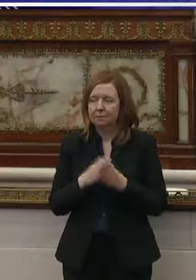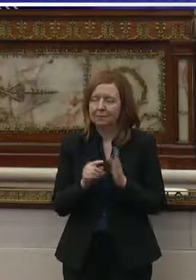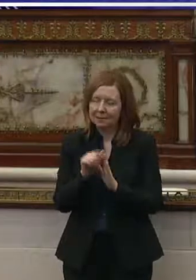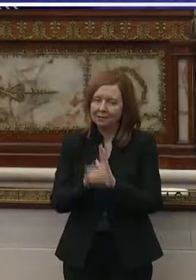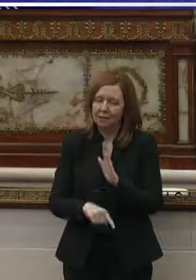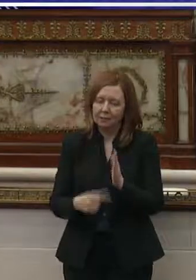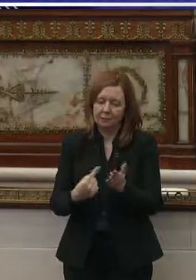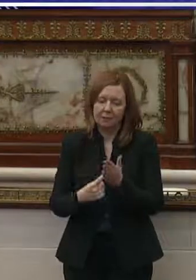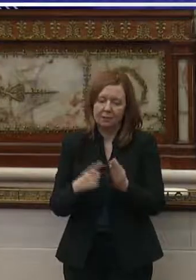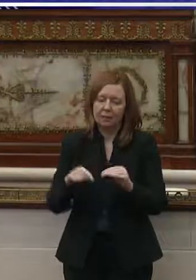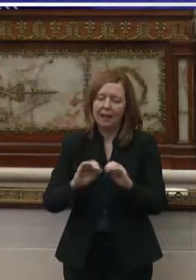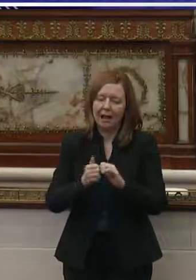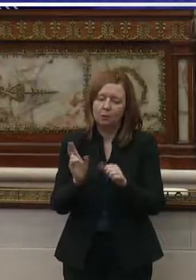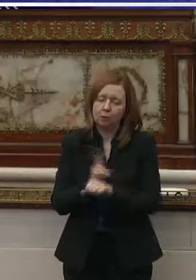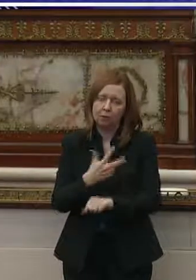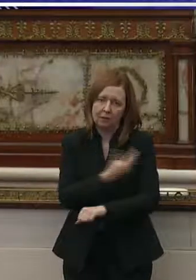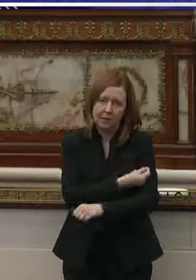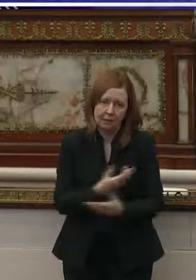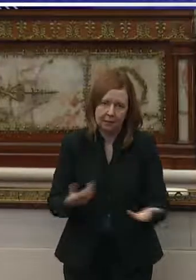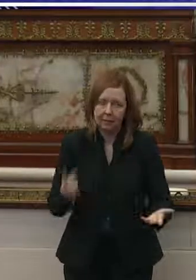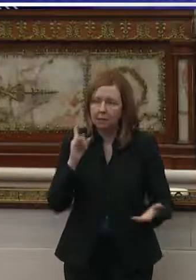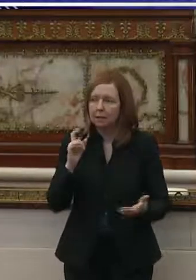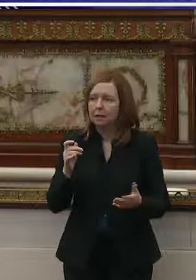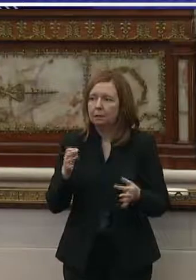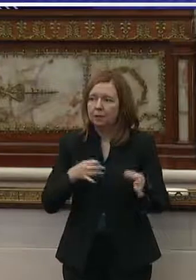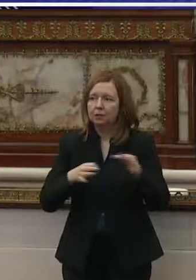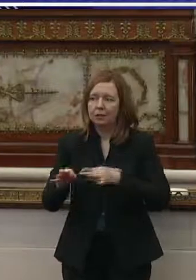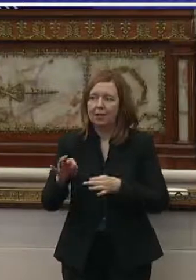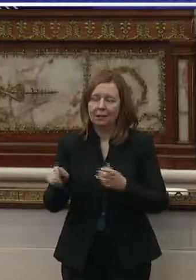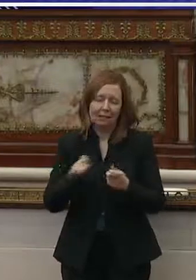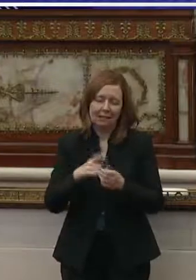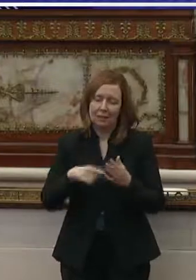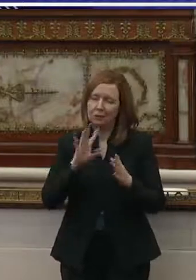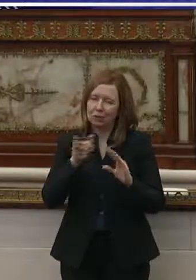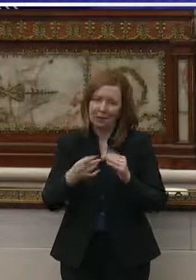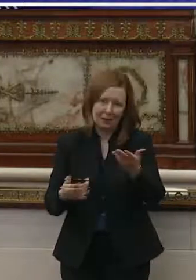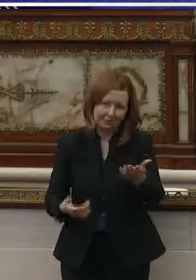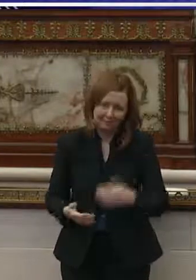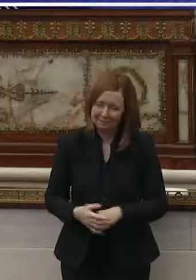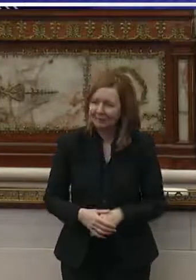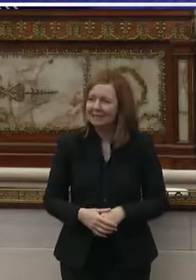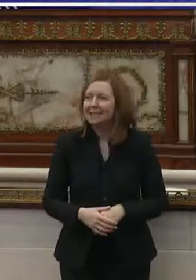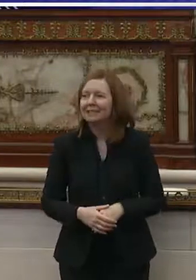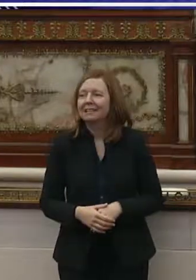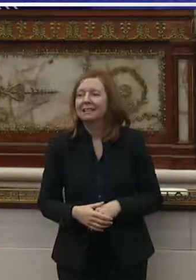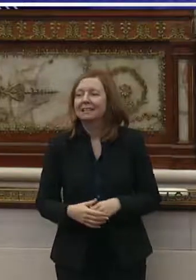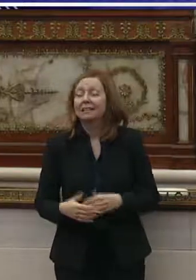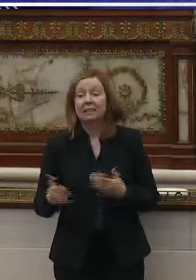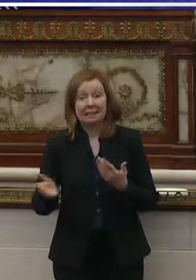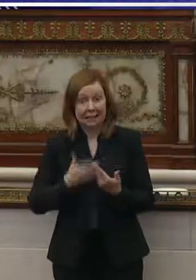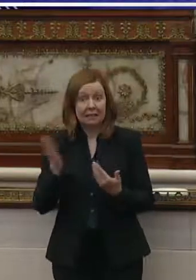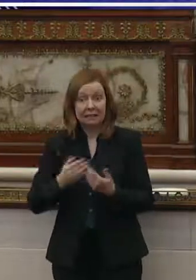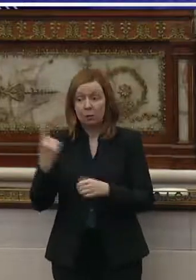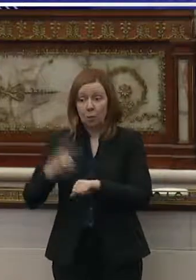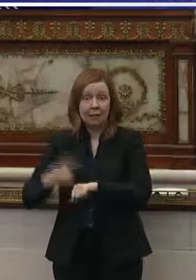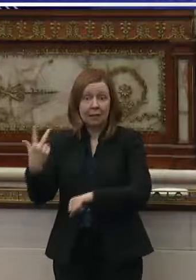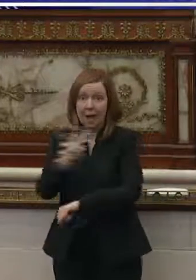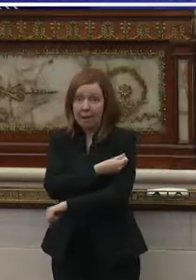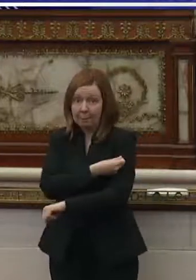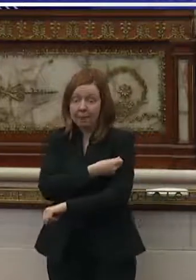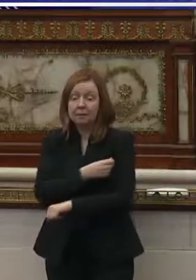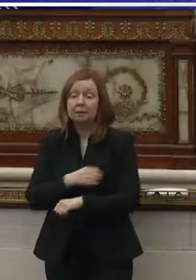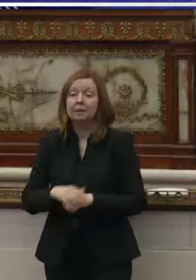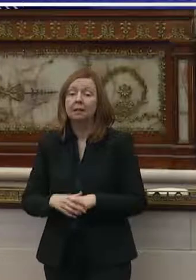conversations about how to use this vaccine, because the trade-off is exactly what you're talking about. Has a ease of being given in one dose rather than